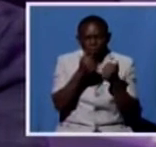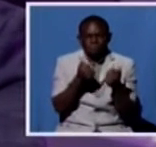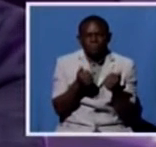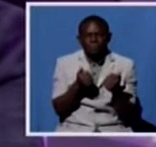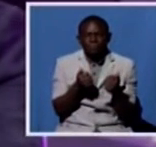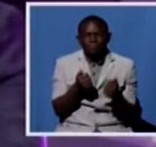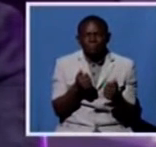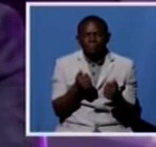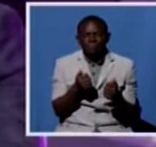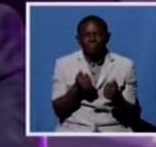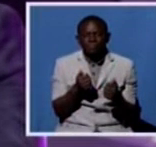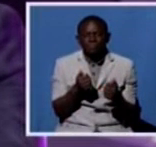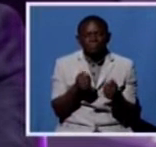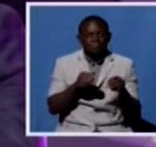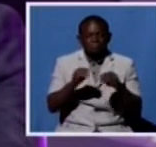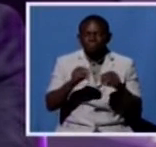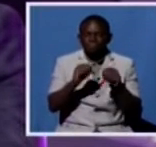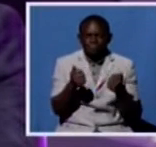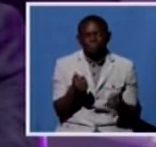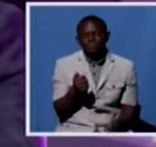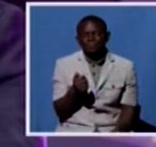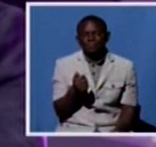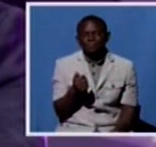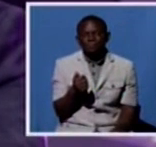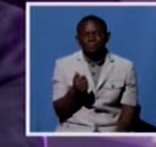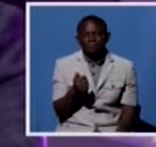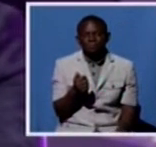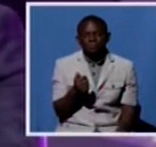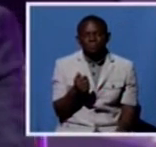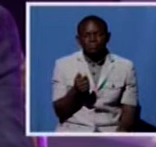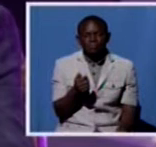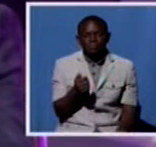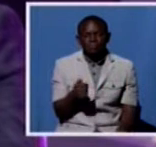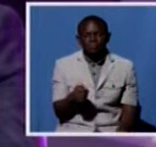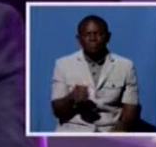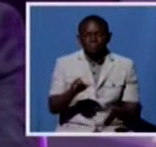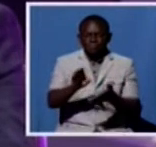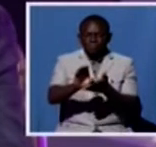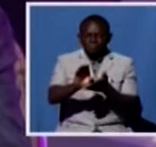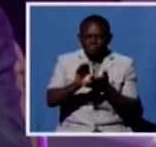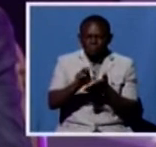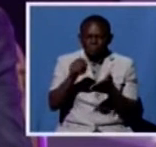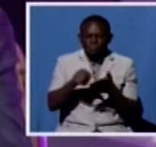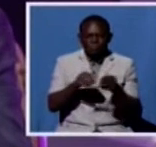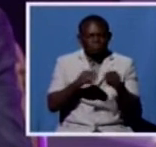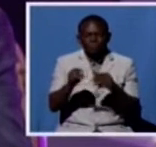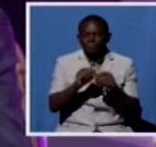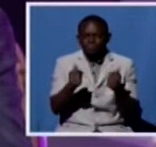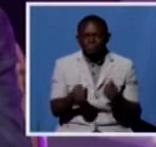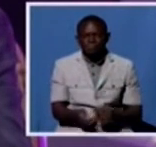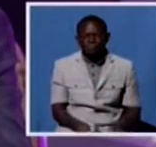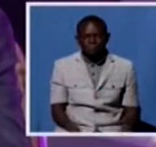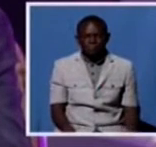but it's being managed, and the debt has been managed, and essentially it's reducing.